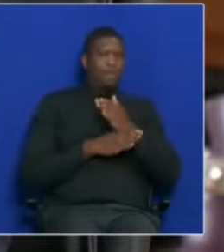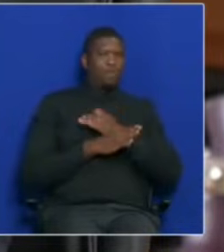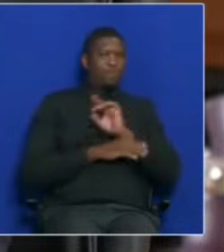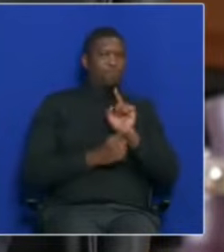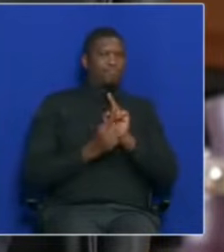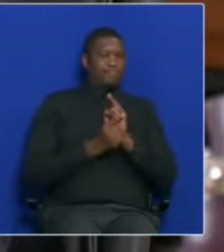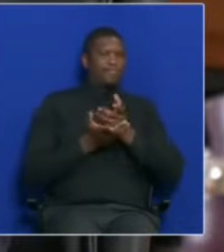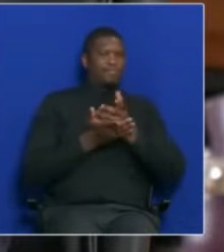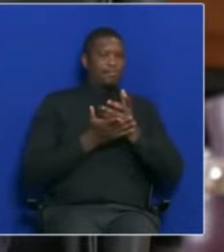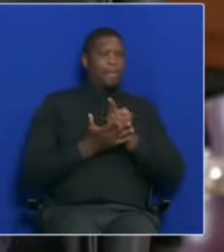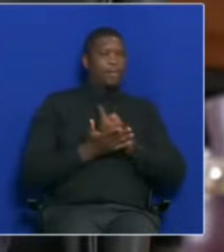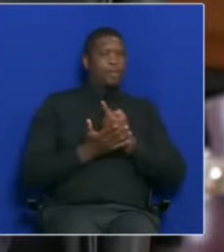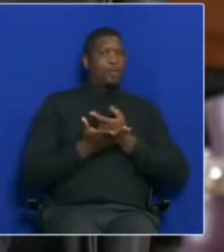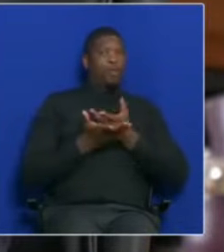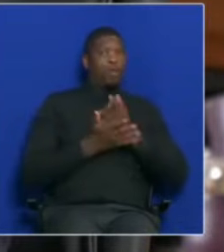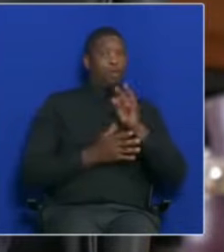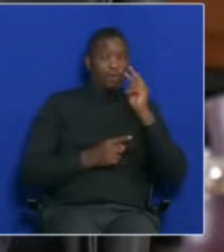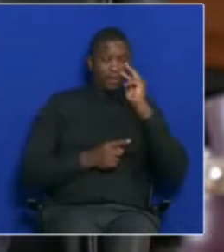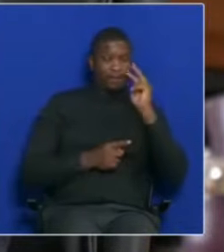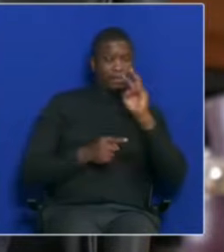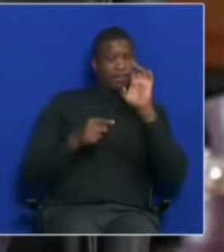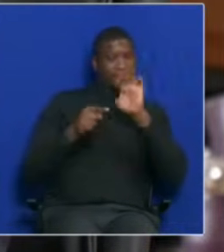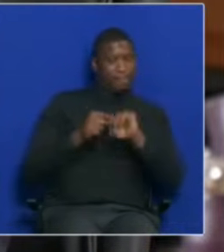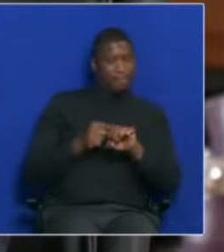you'll note there is there's a